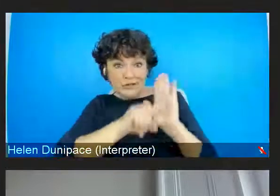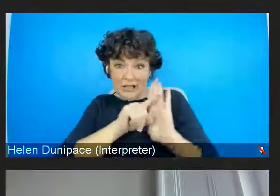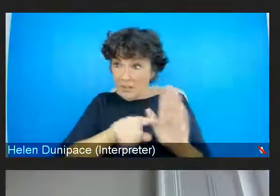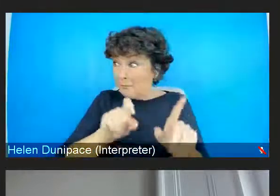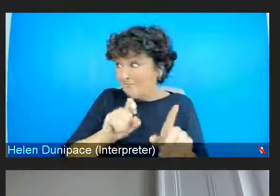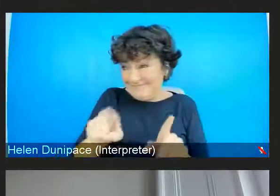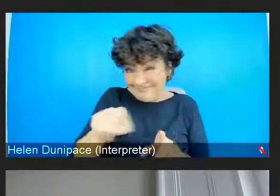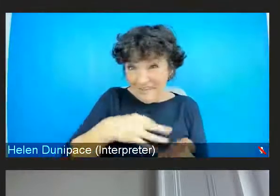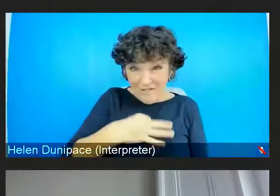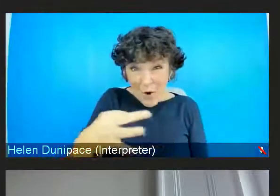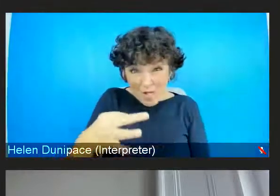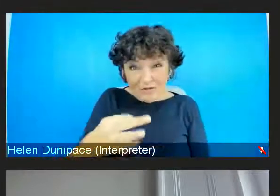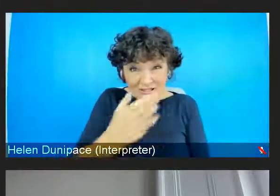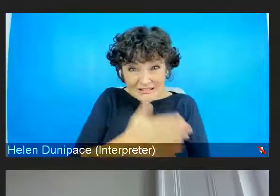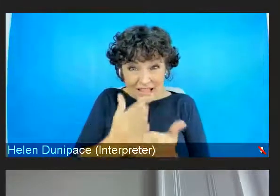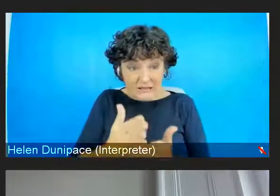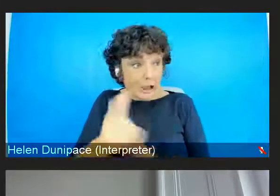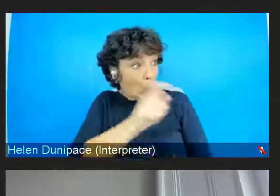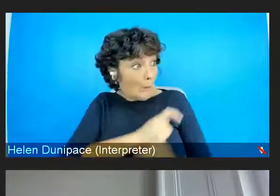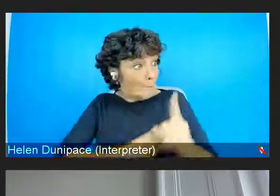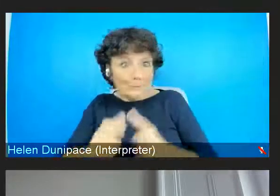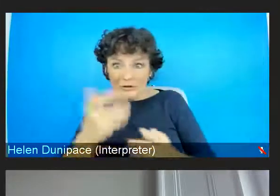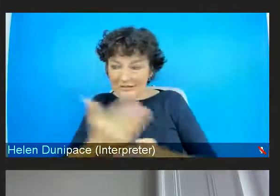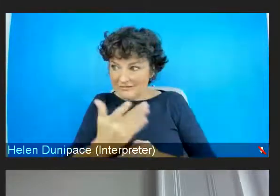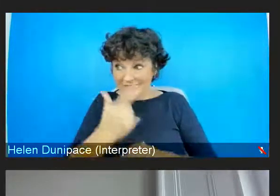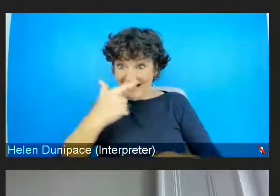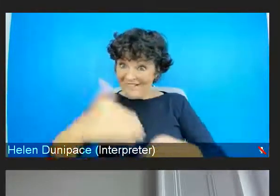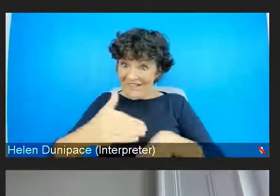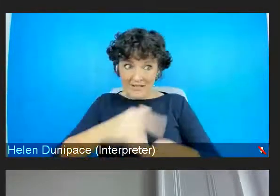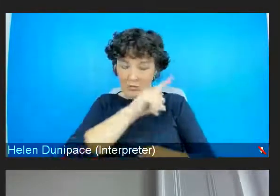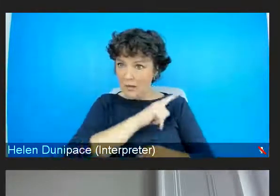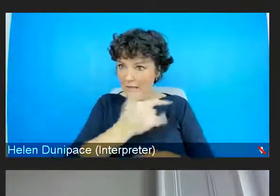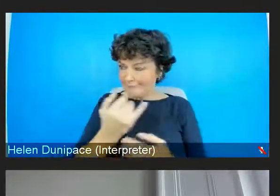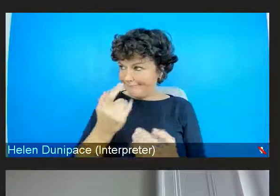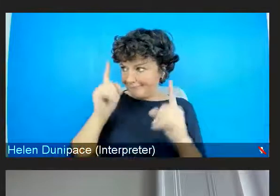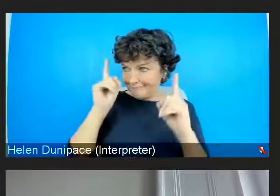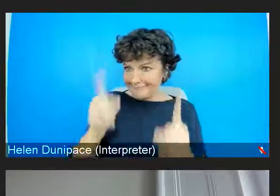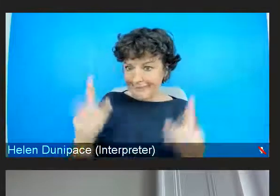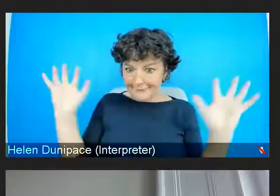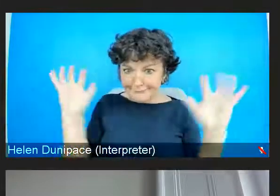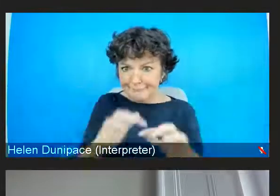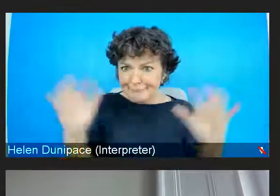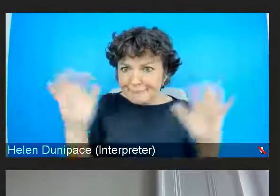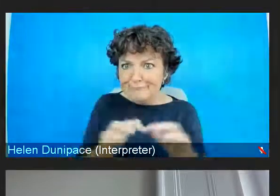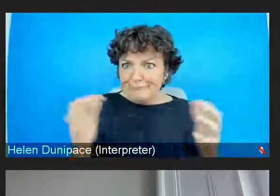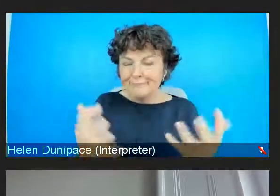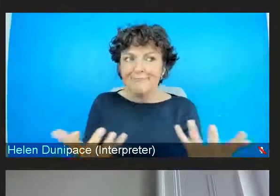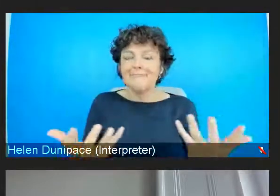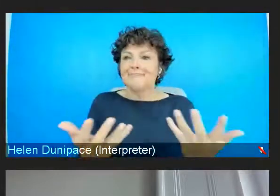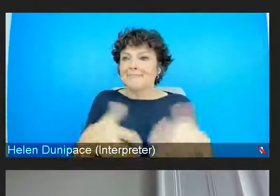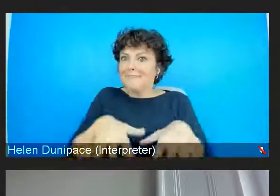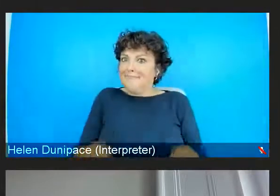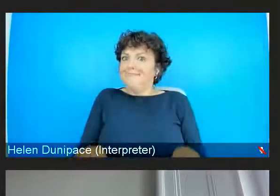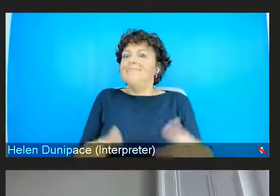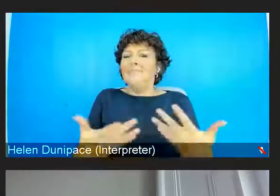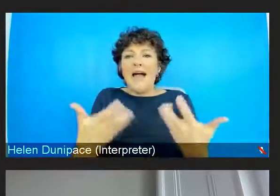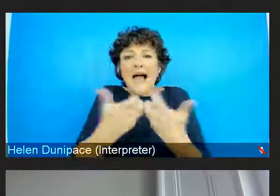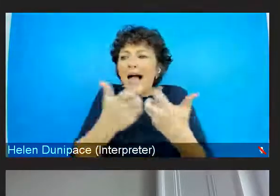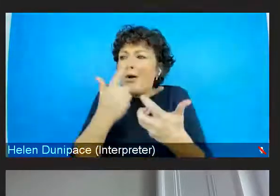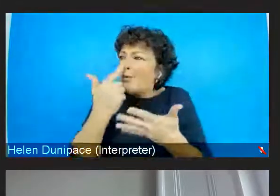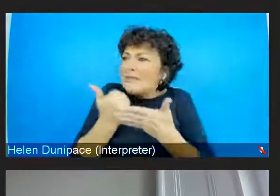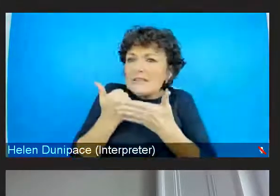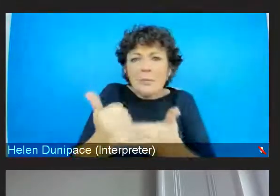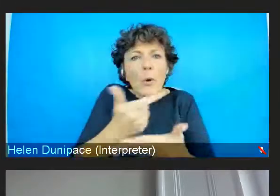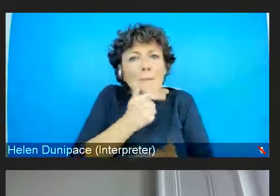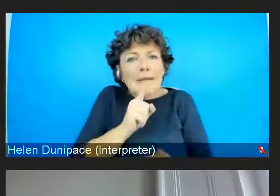and community activity is still geared towards that. How do we support people in the just transition